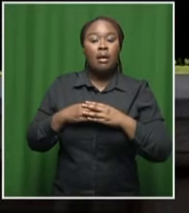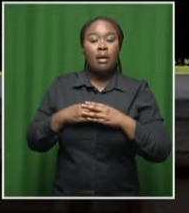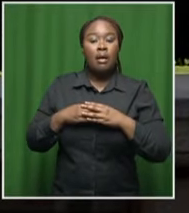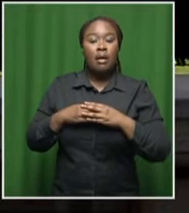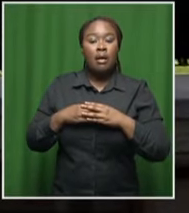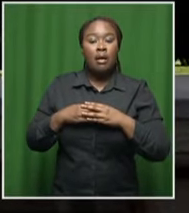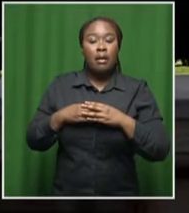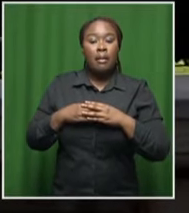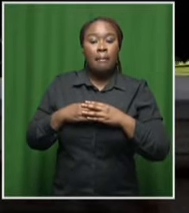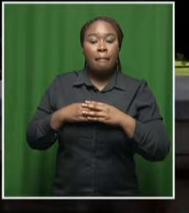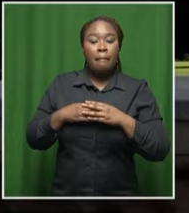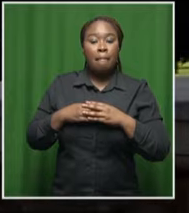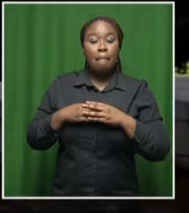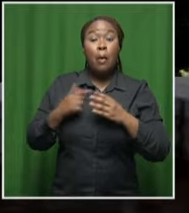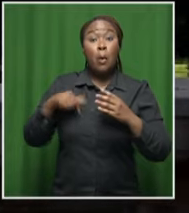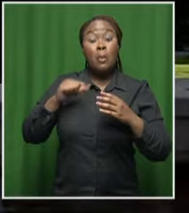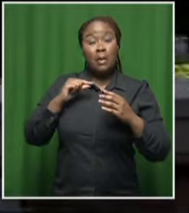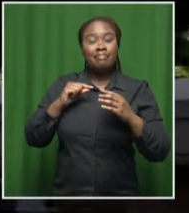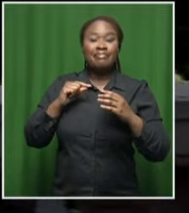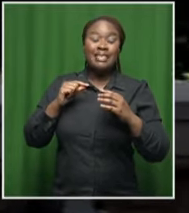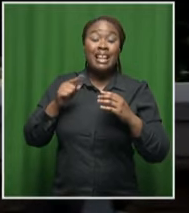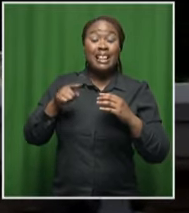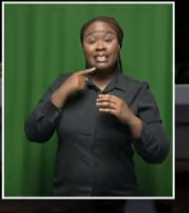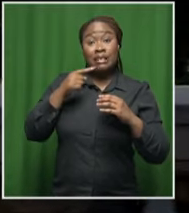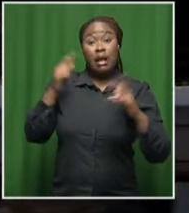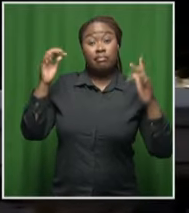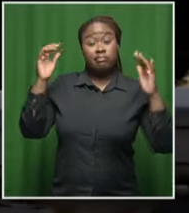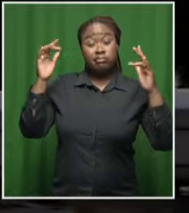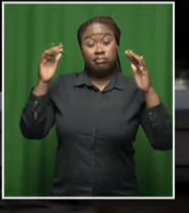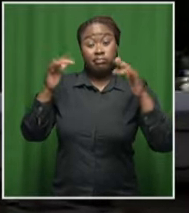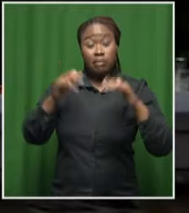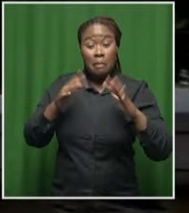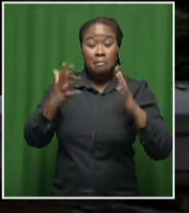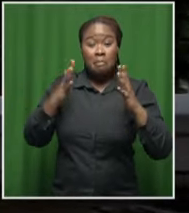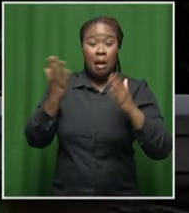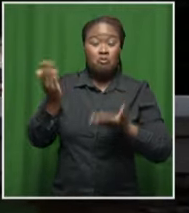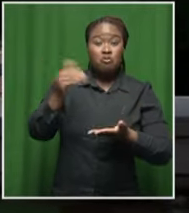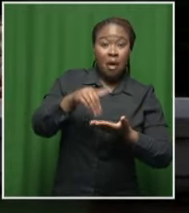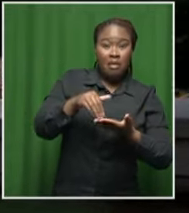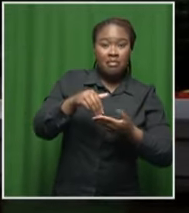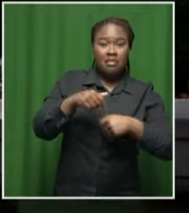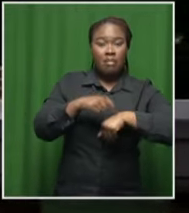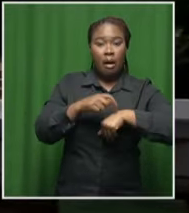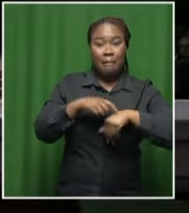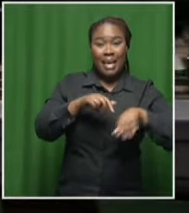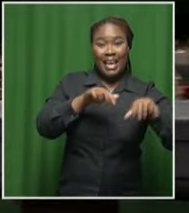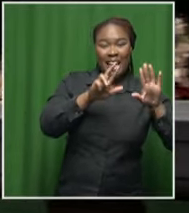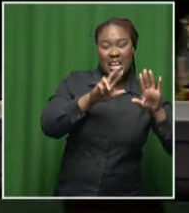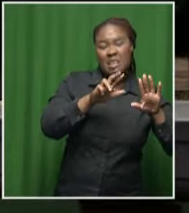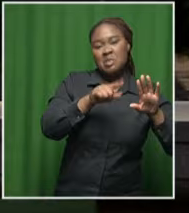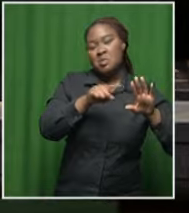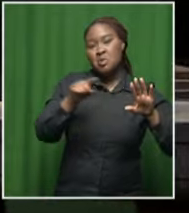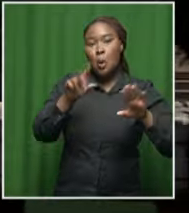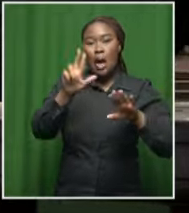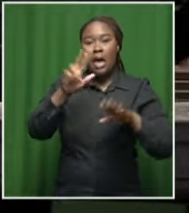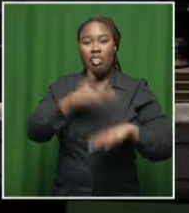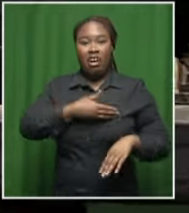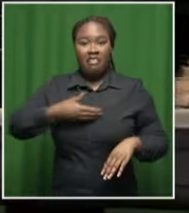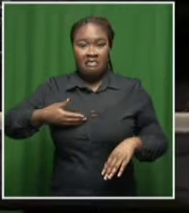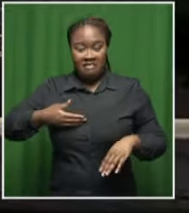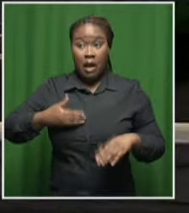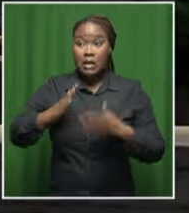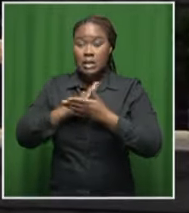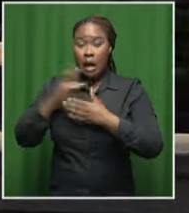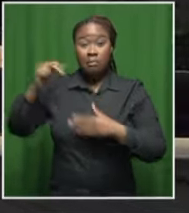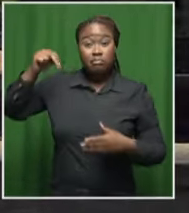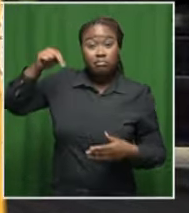the marchers are expected to start arriving anytime from 8 o'clock or 8:30. Some of them will be coming on